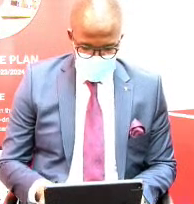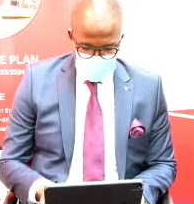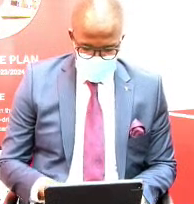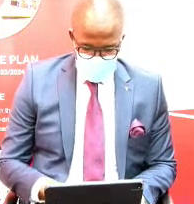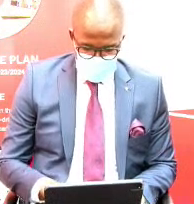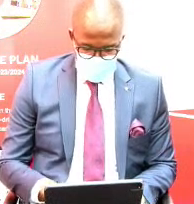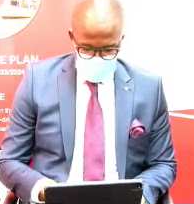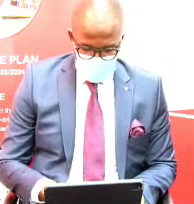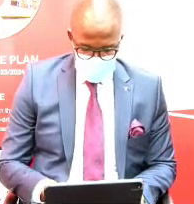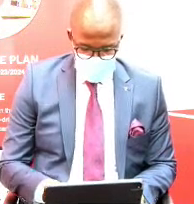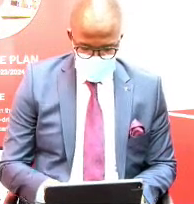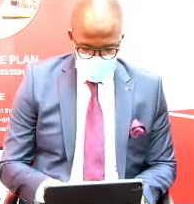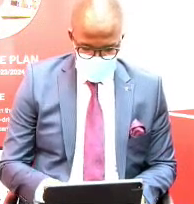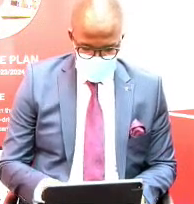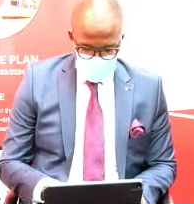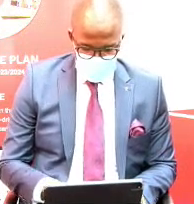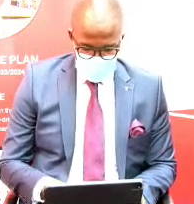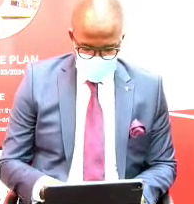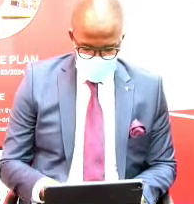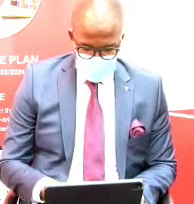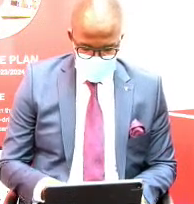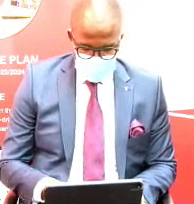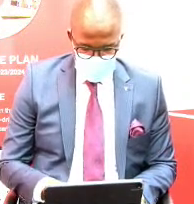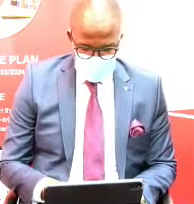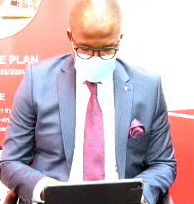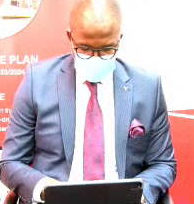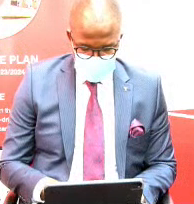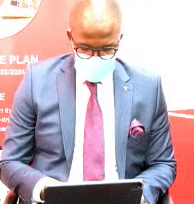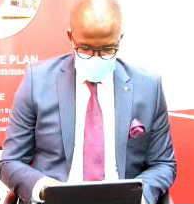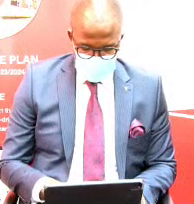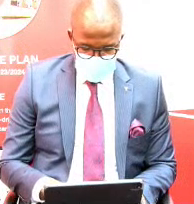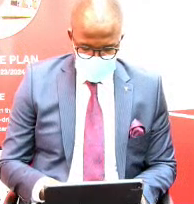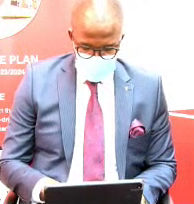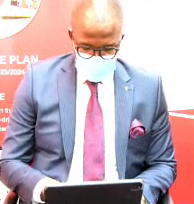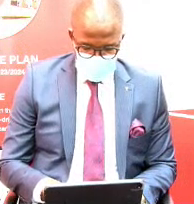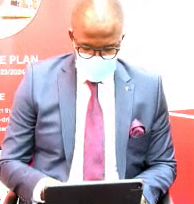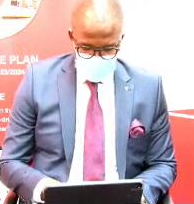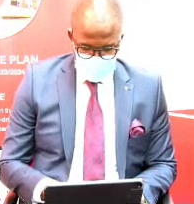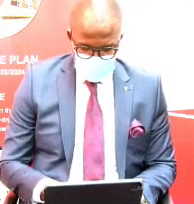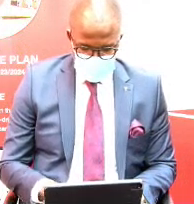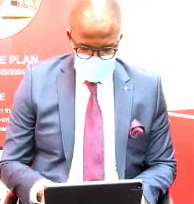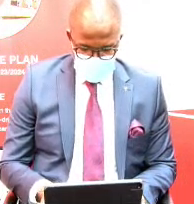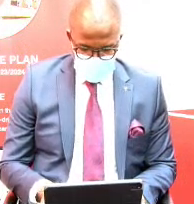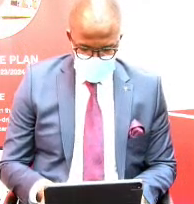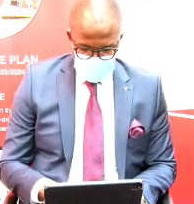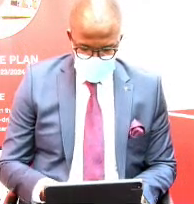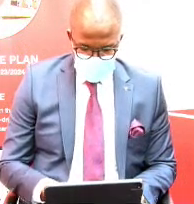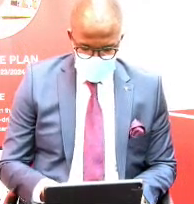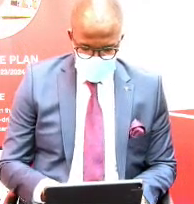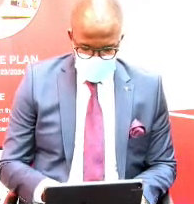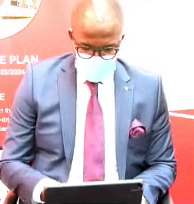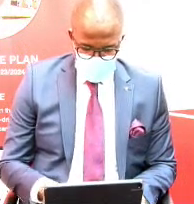rush. KRA, tulipe ushuru tujitegemee.